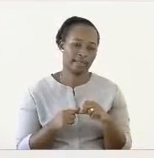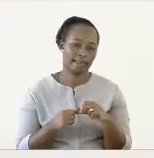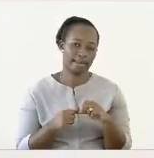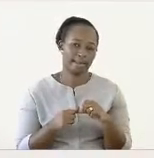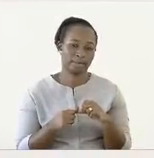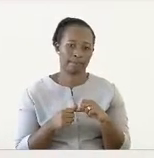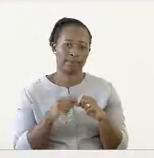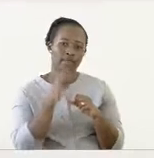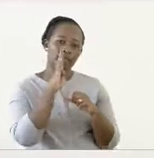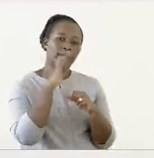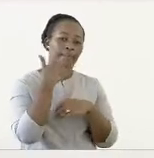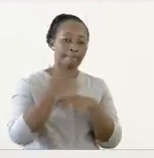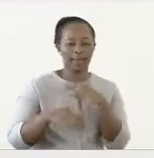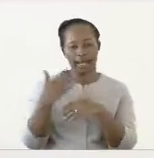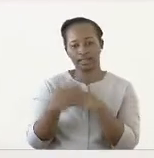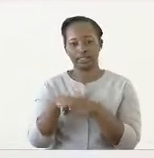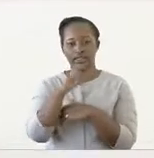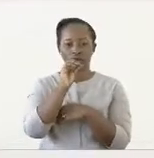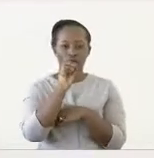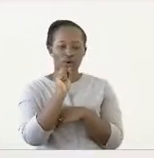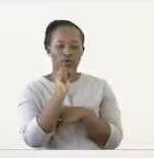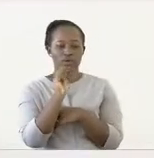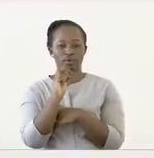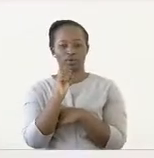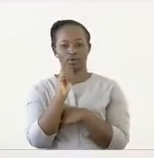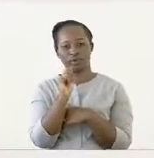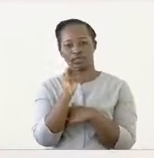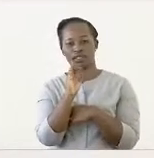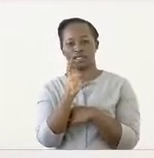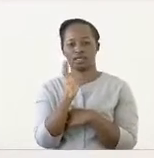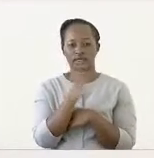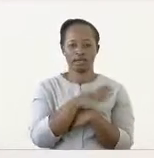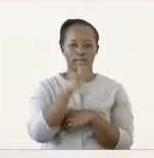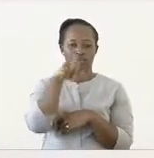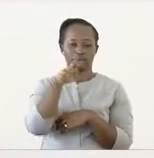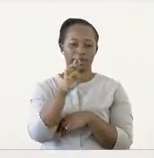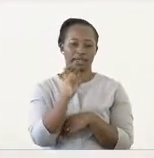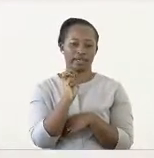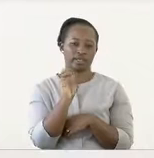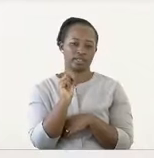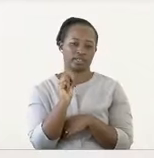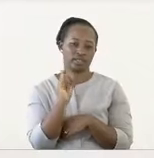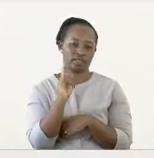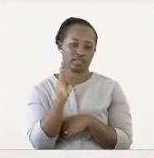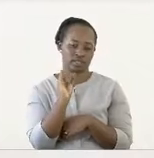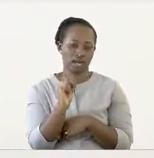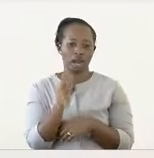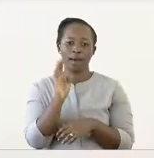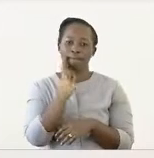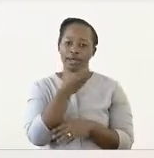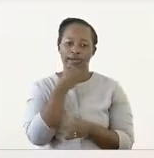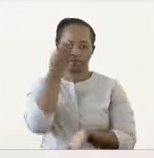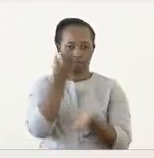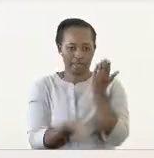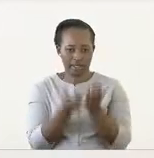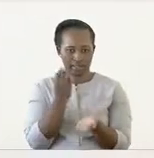blood osmotic pressure, balancing of water in our body. The kidney is an excretory organ. If I say